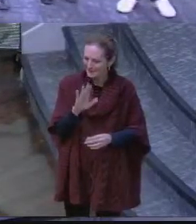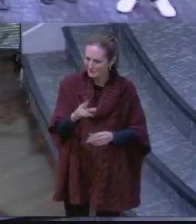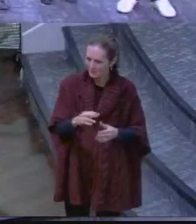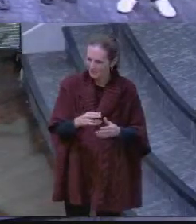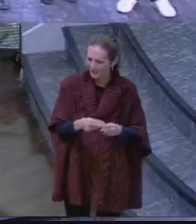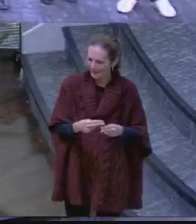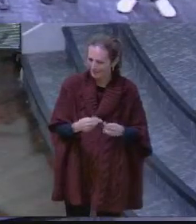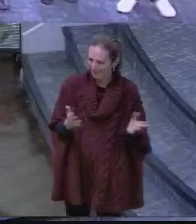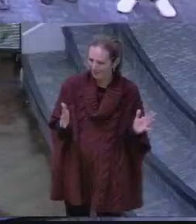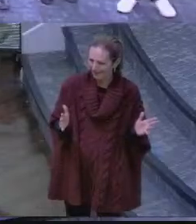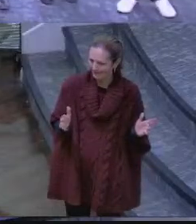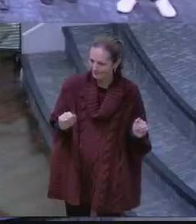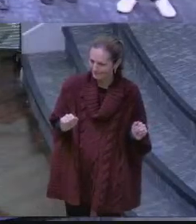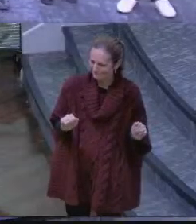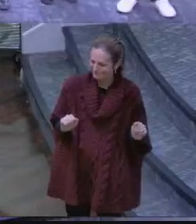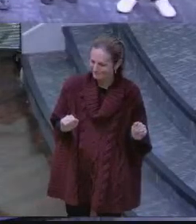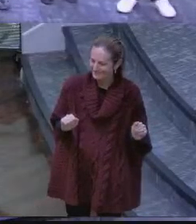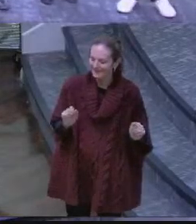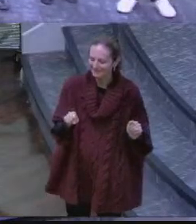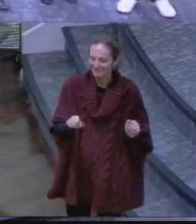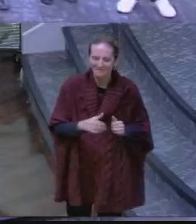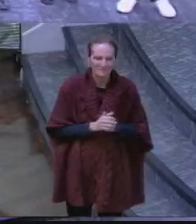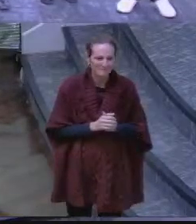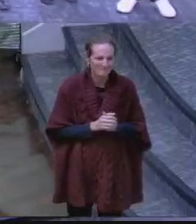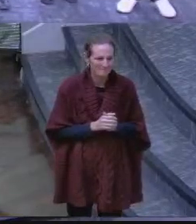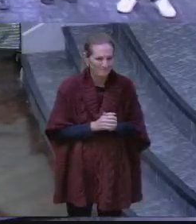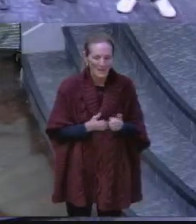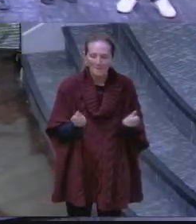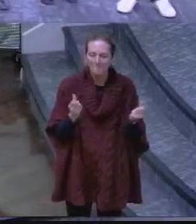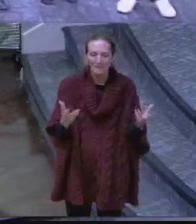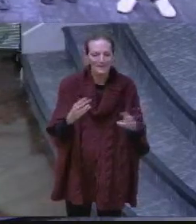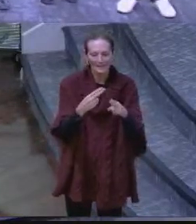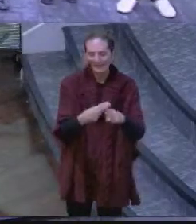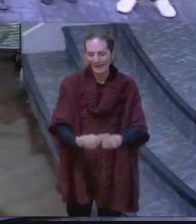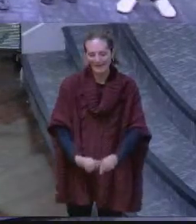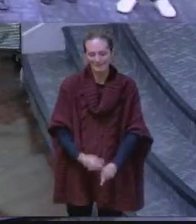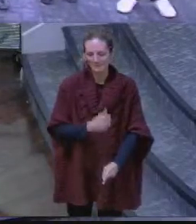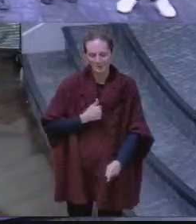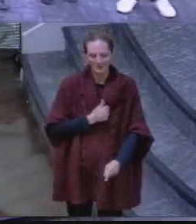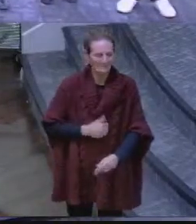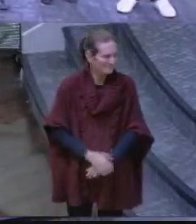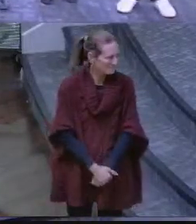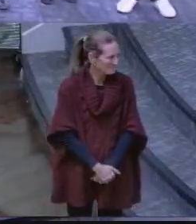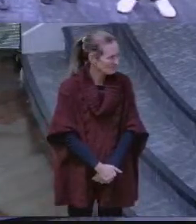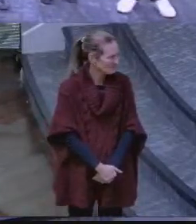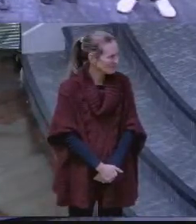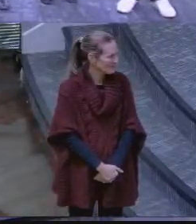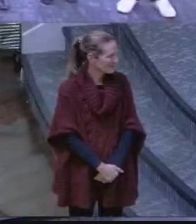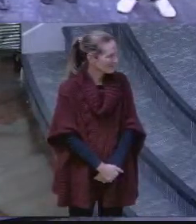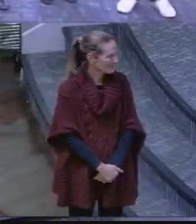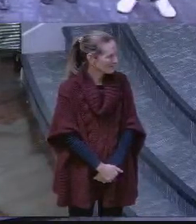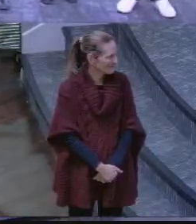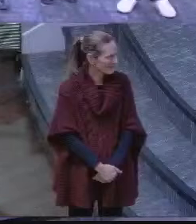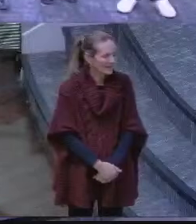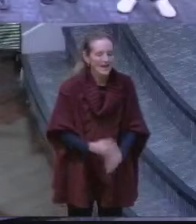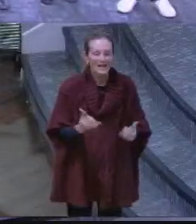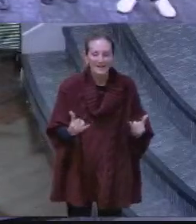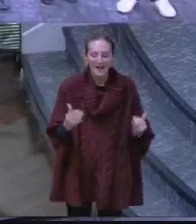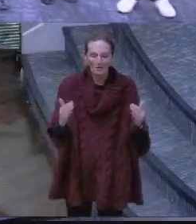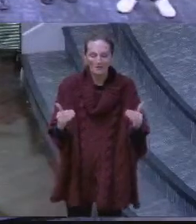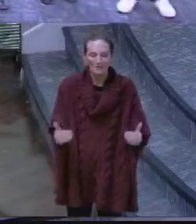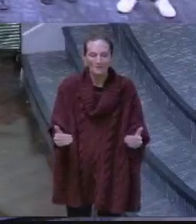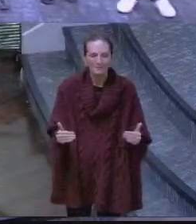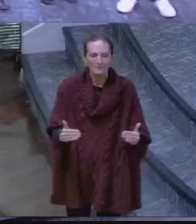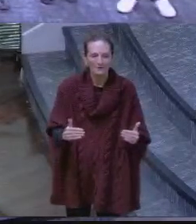Did I? Hey, there's a lot of names here. I'm sorry, guys. All right, now let's move on to our 3rd